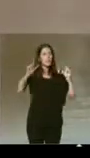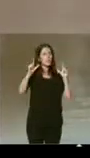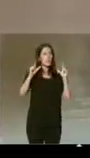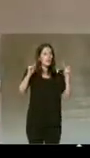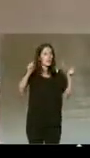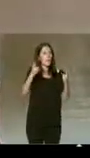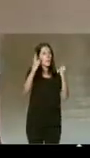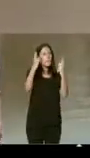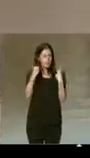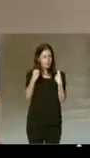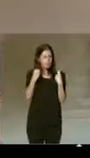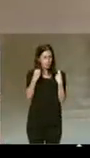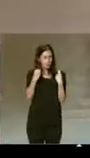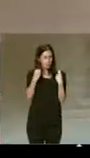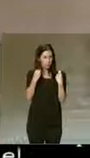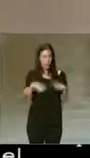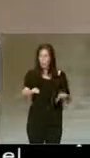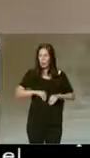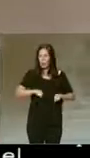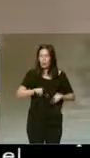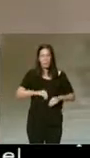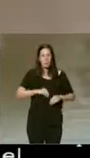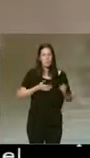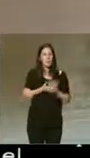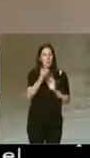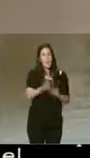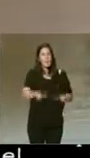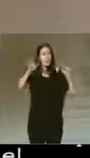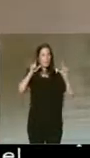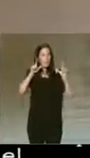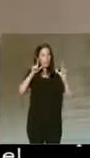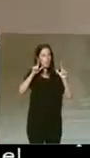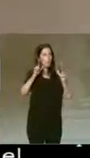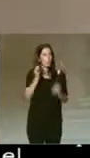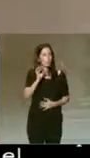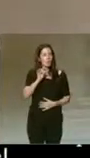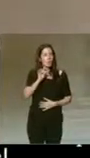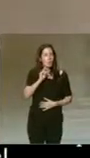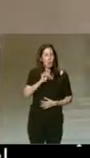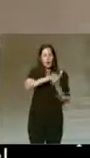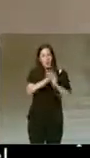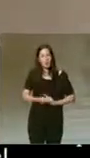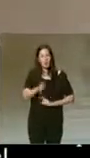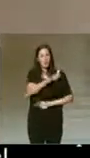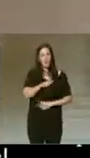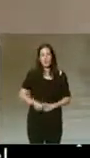we are talking about passive protagonists. They are just so-called